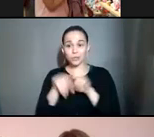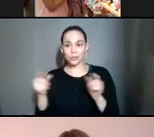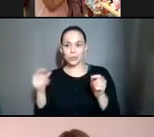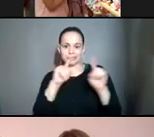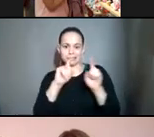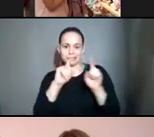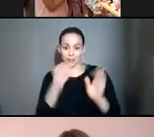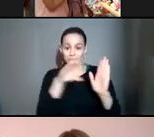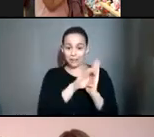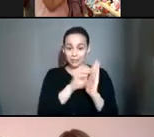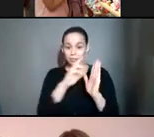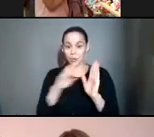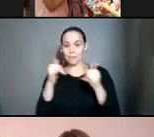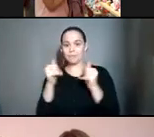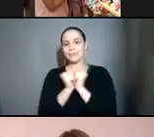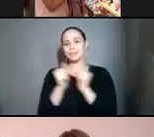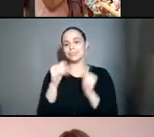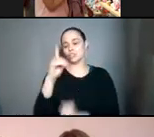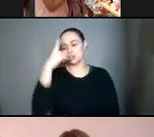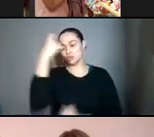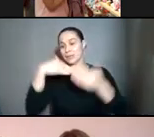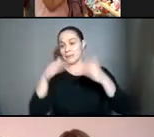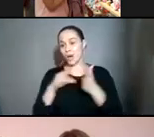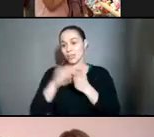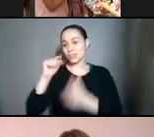the Dreambox Learning tools. Have fun!